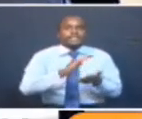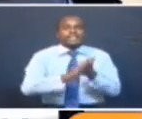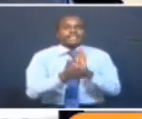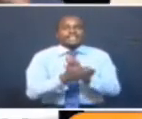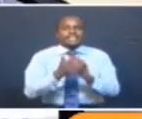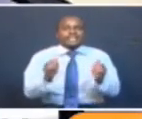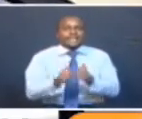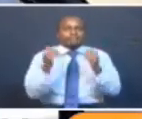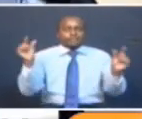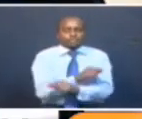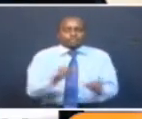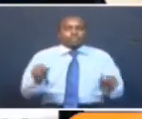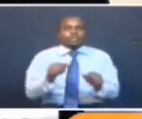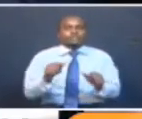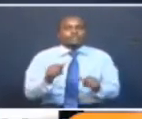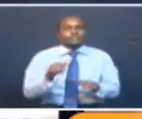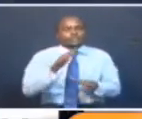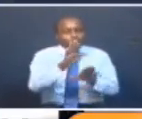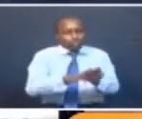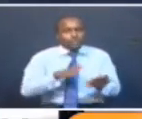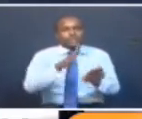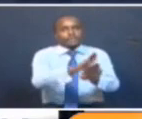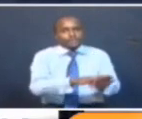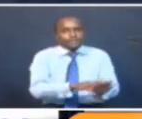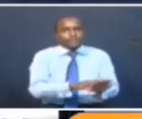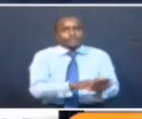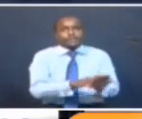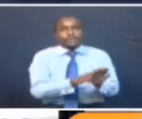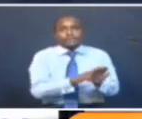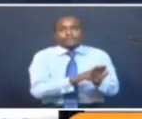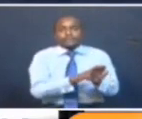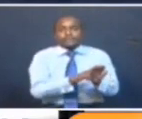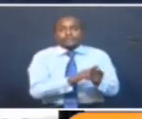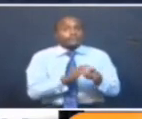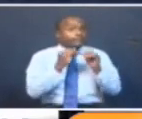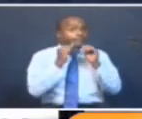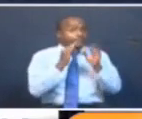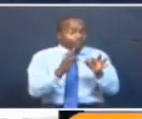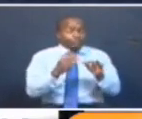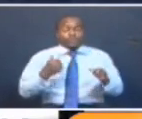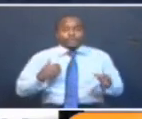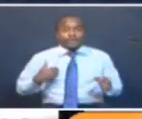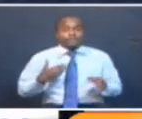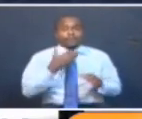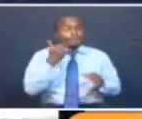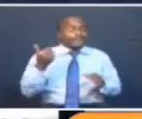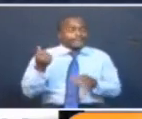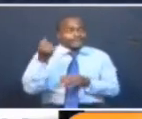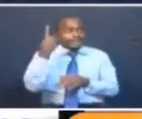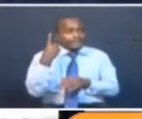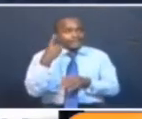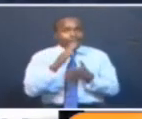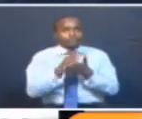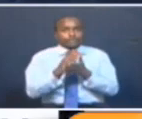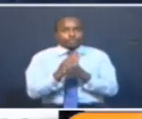overnight. It takes its own time. But I think that as long as there is a much better understanding between